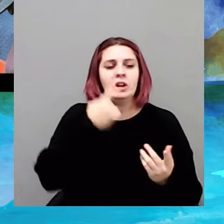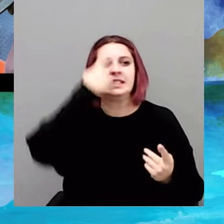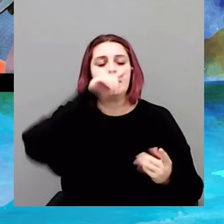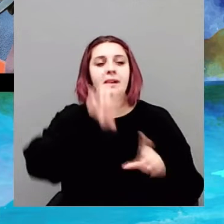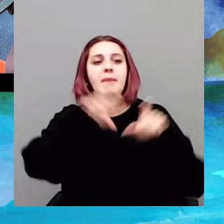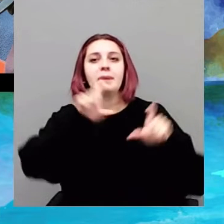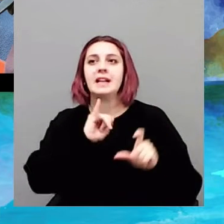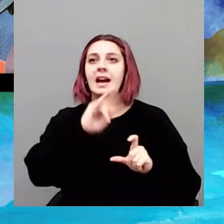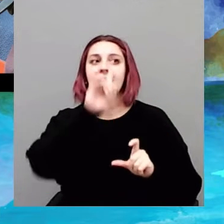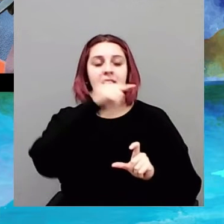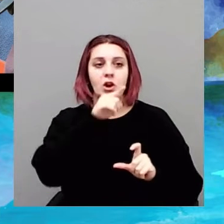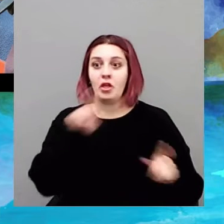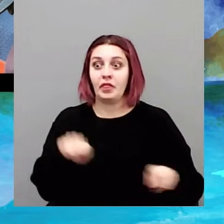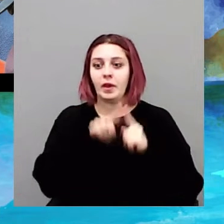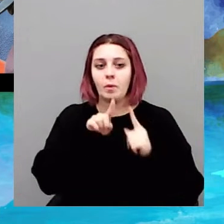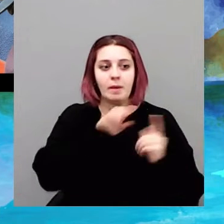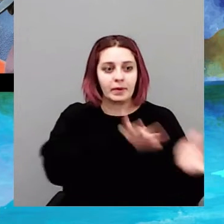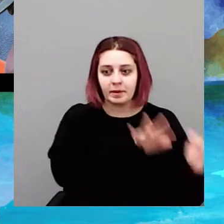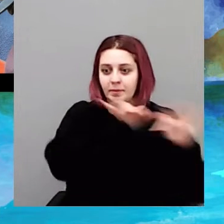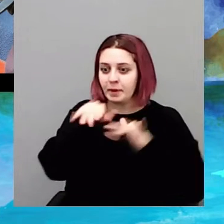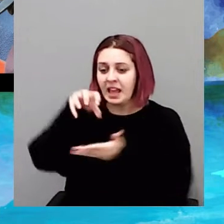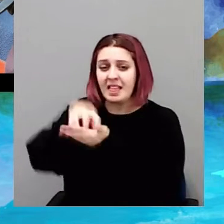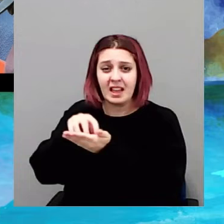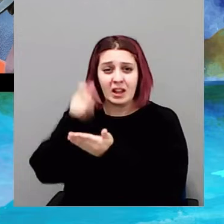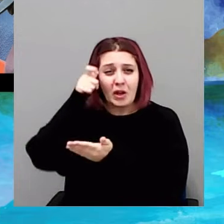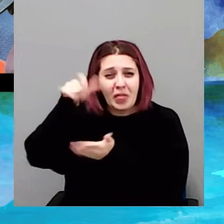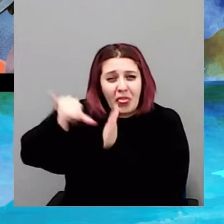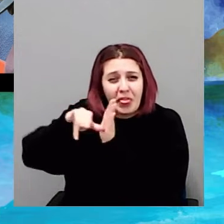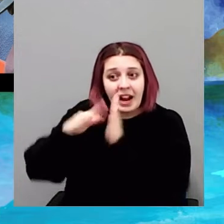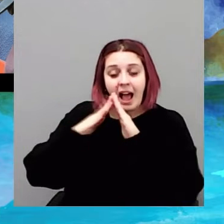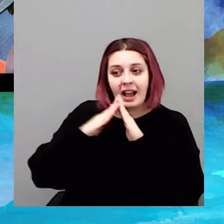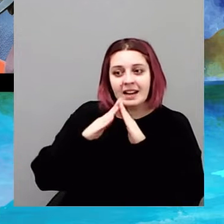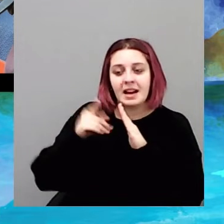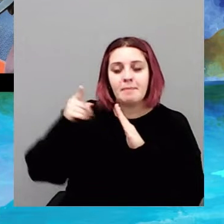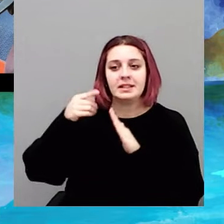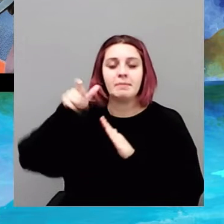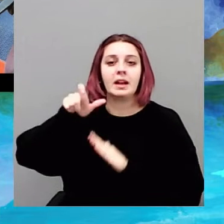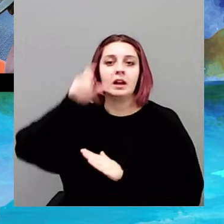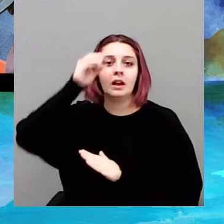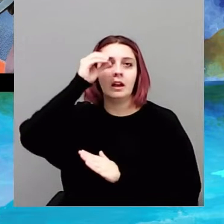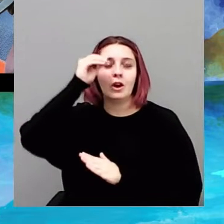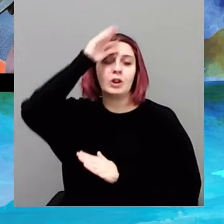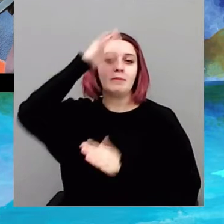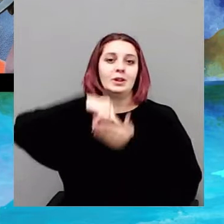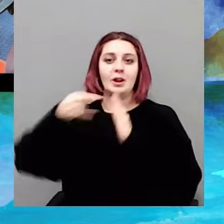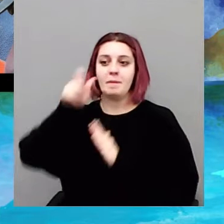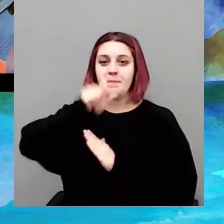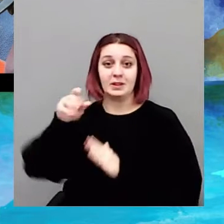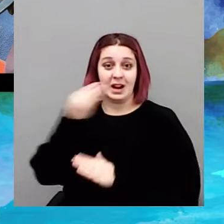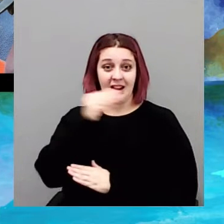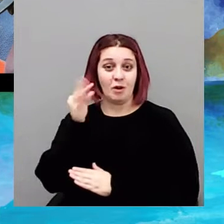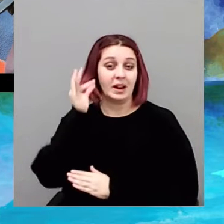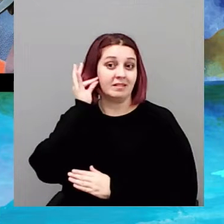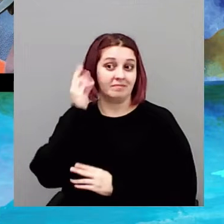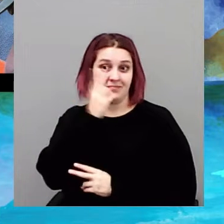Other people who might need our help, they might not know us or know how to reach us. Well, they have people